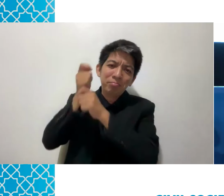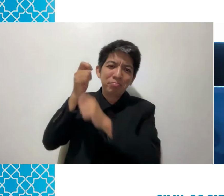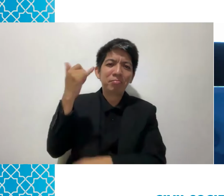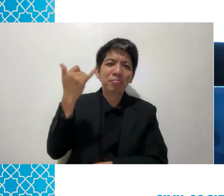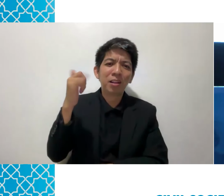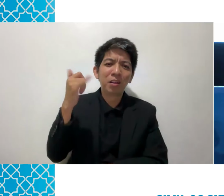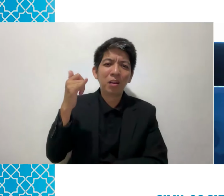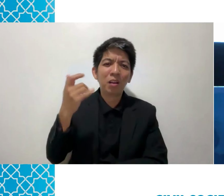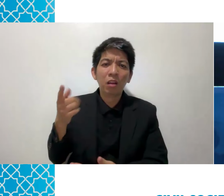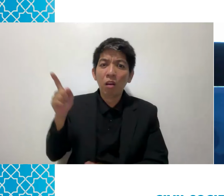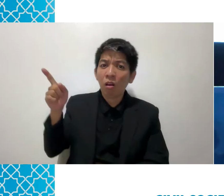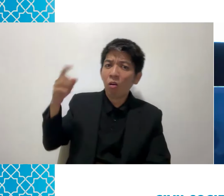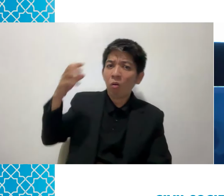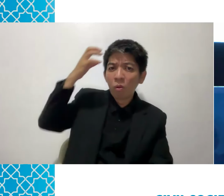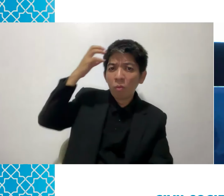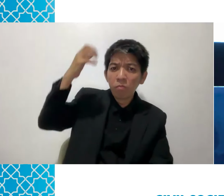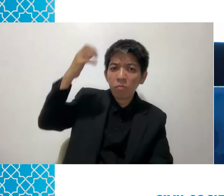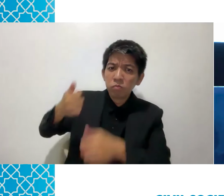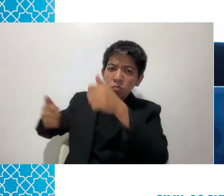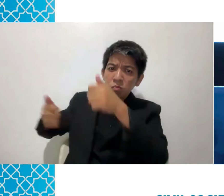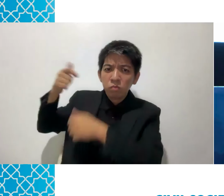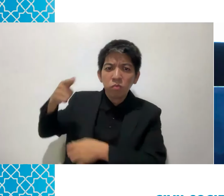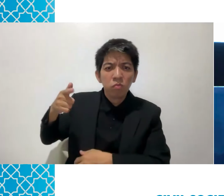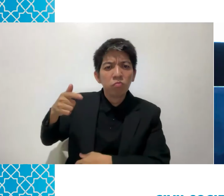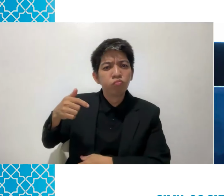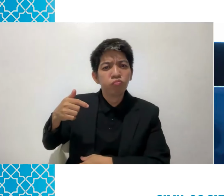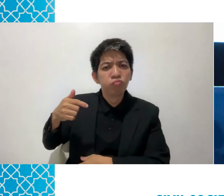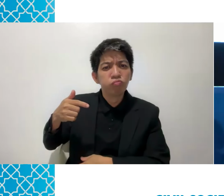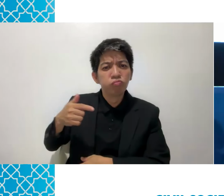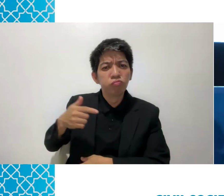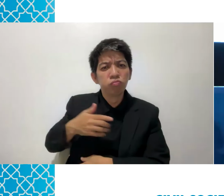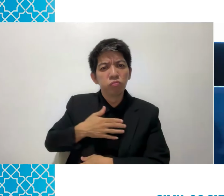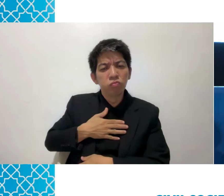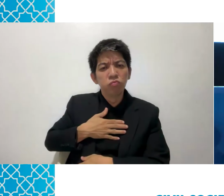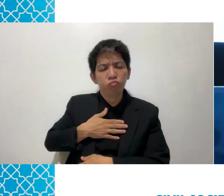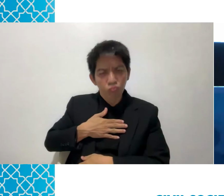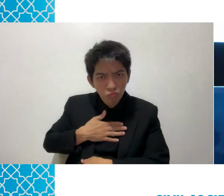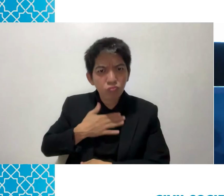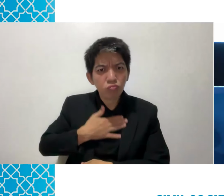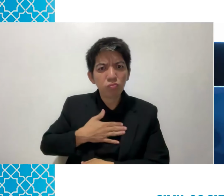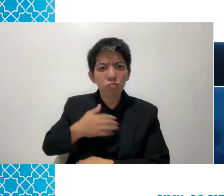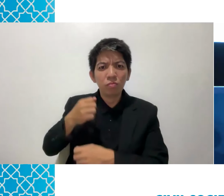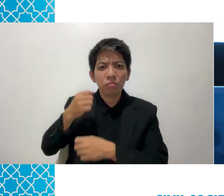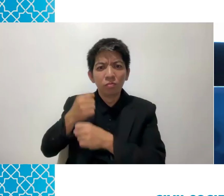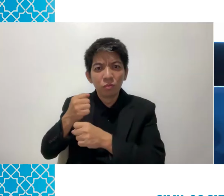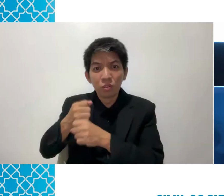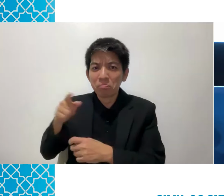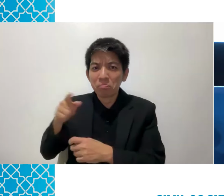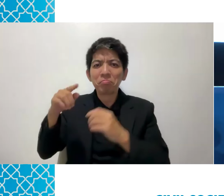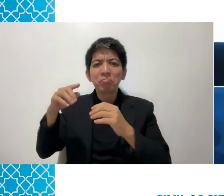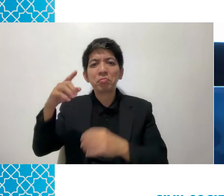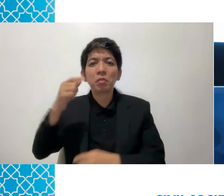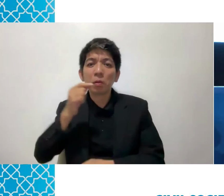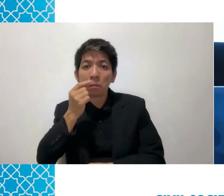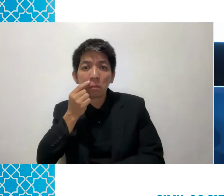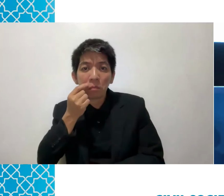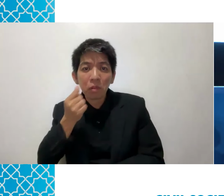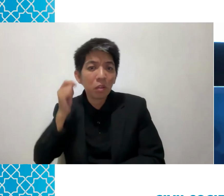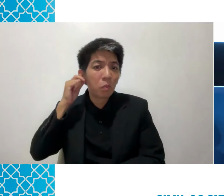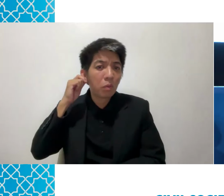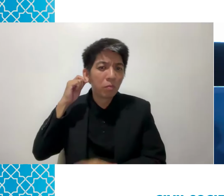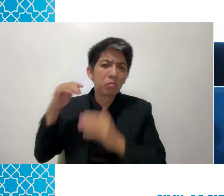vision on a commitment on terms of like gender equality and also inclusive. But in terms